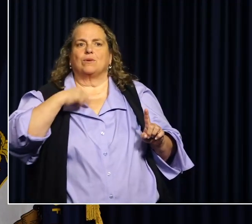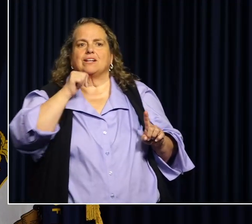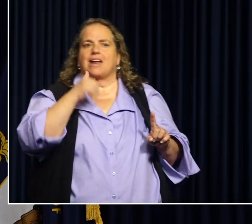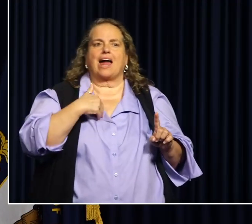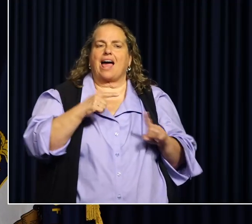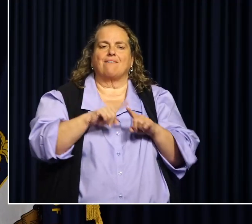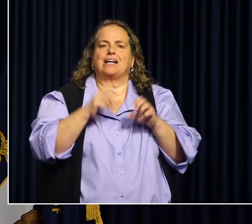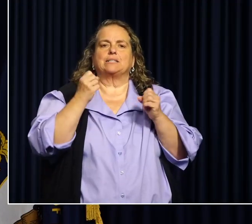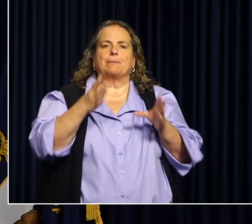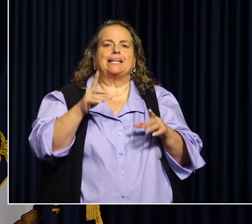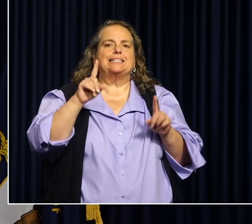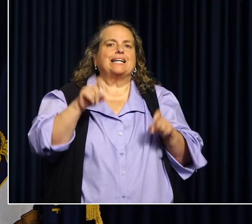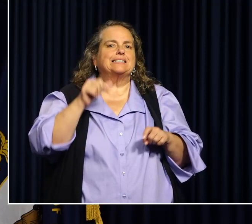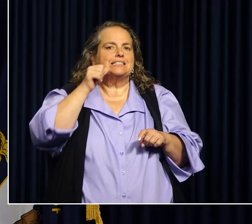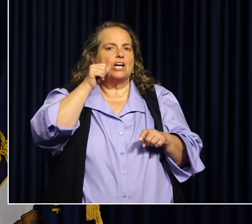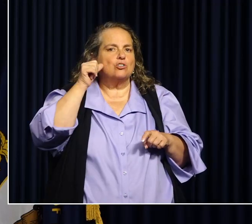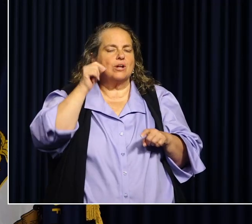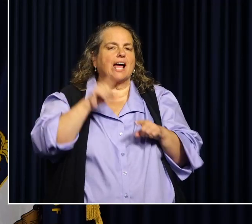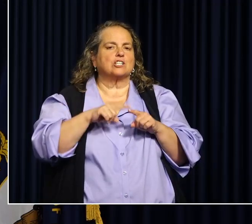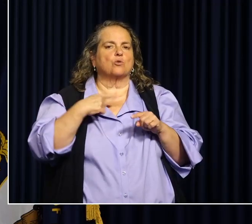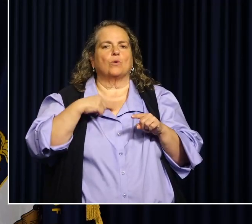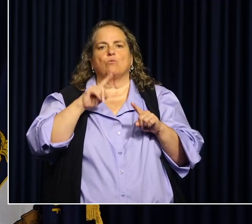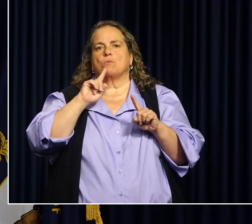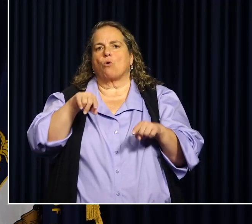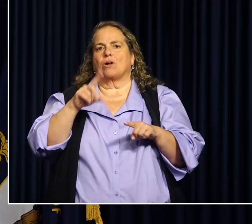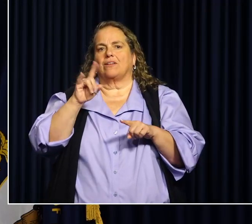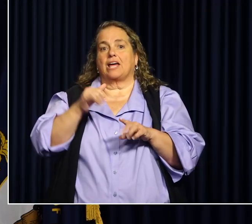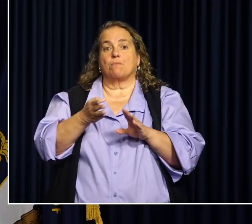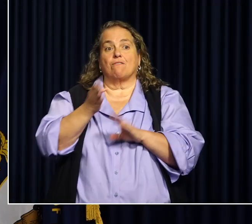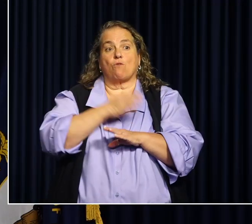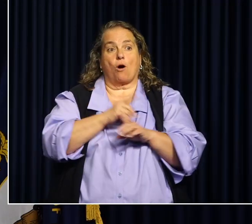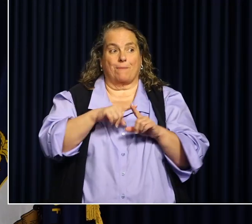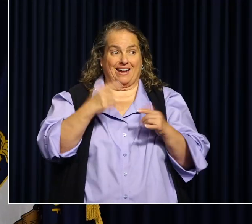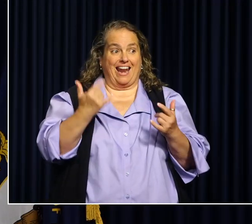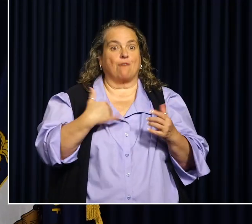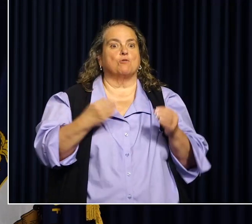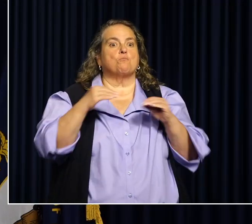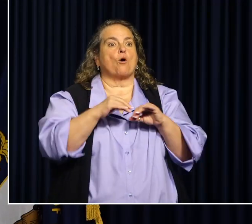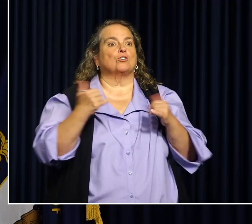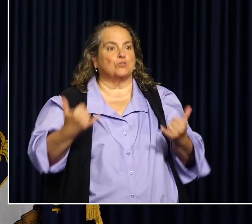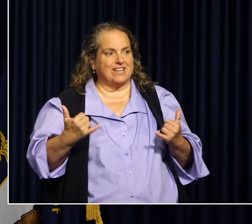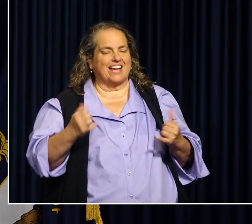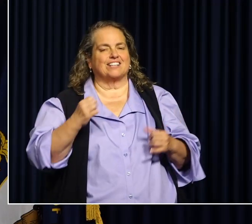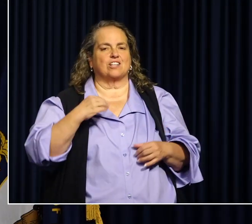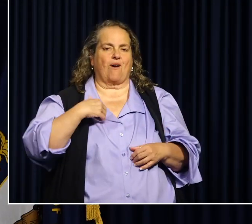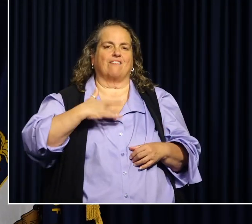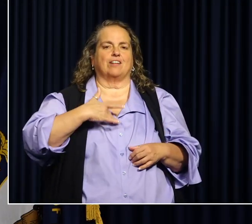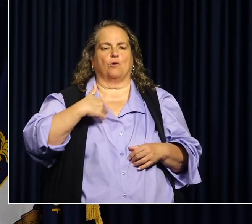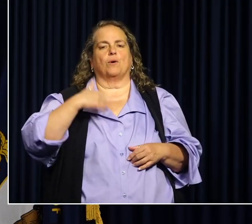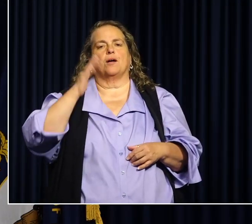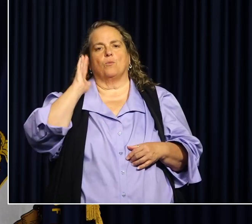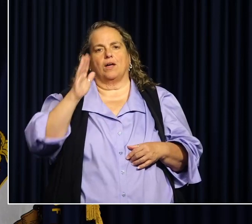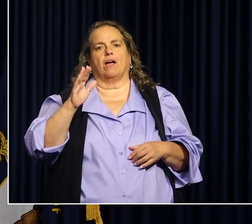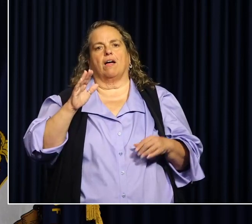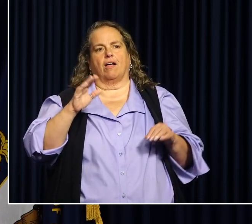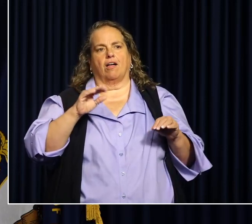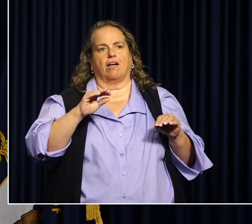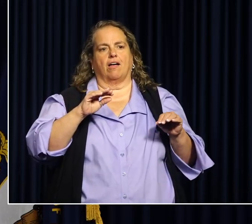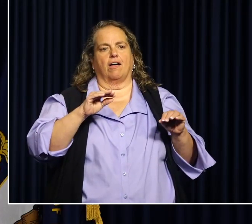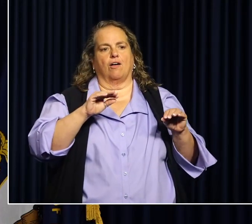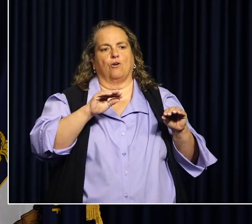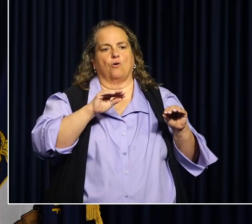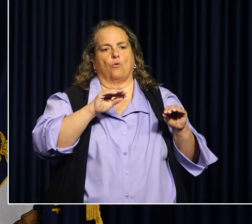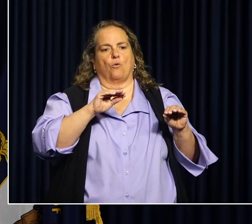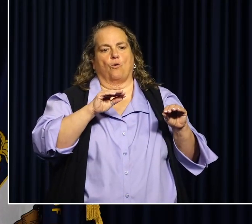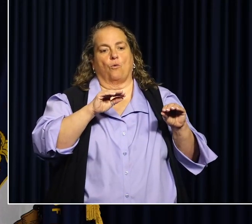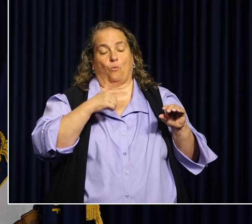many tests yesterday that we reported as the day before. But you know what? We had more today. So I believe that while we moved from their ready to